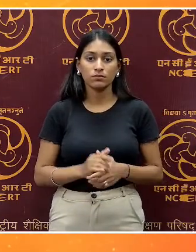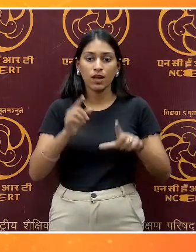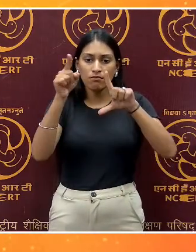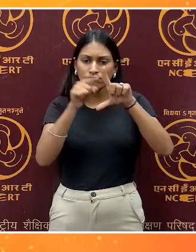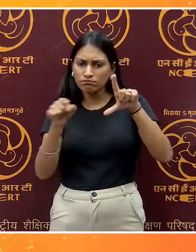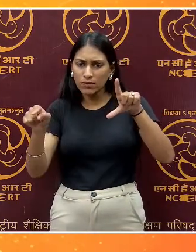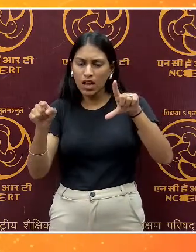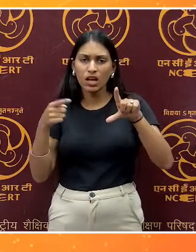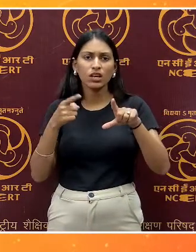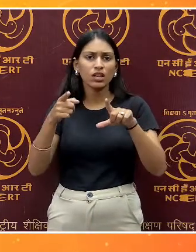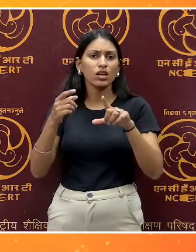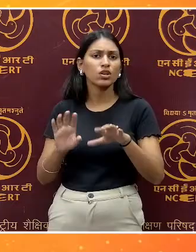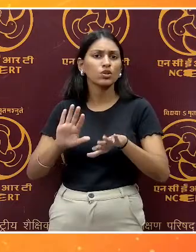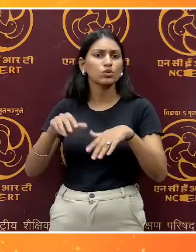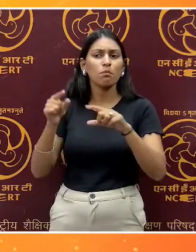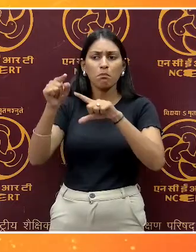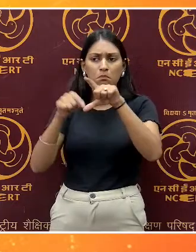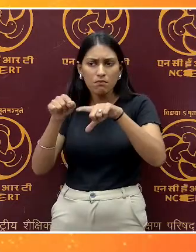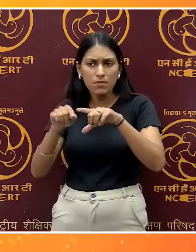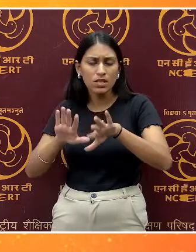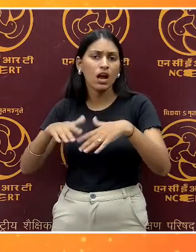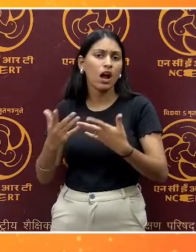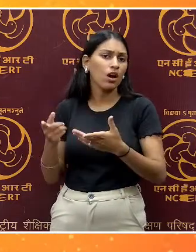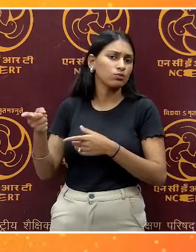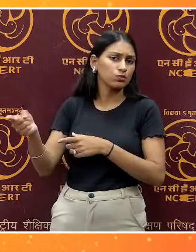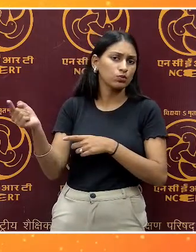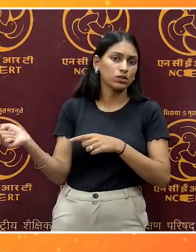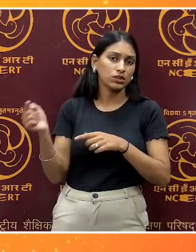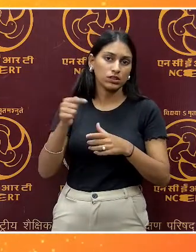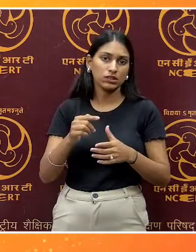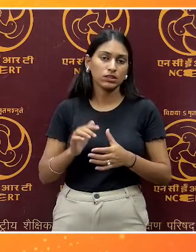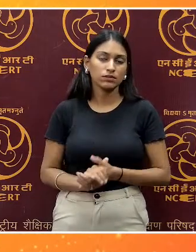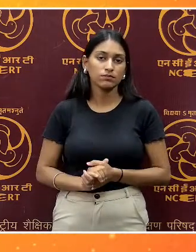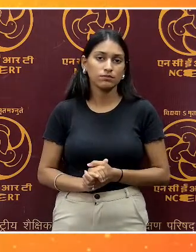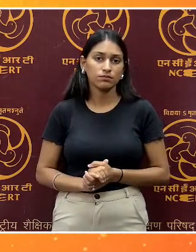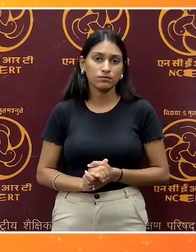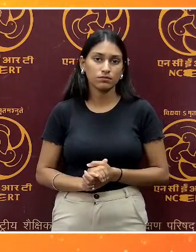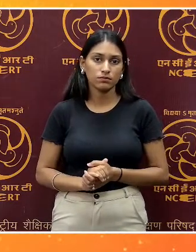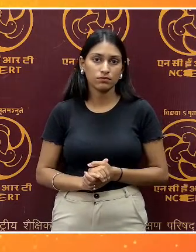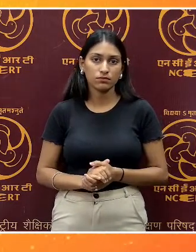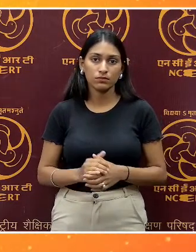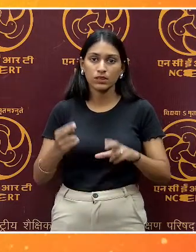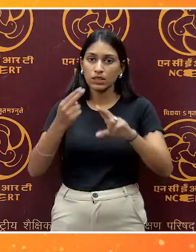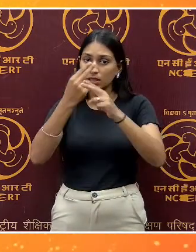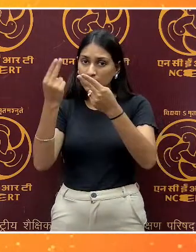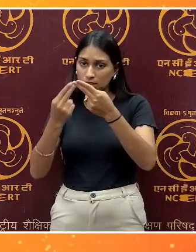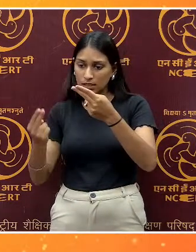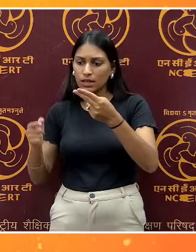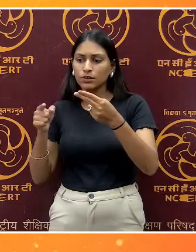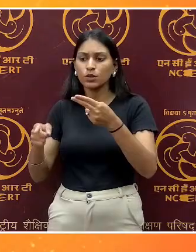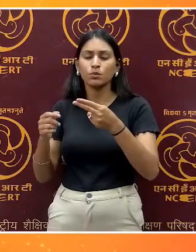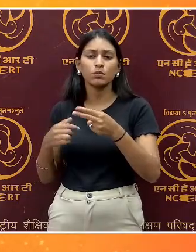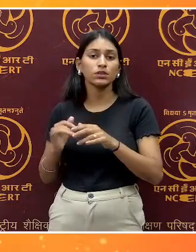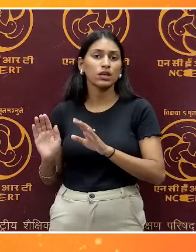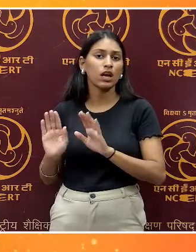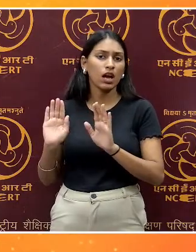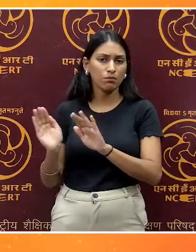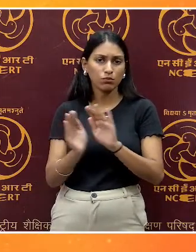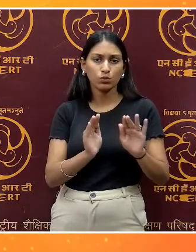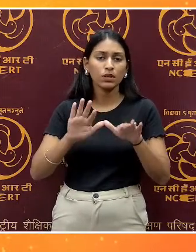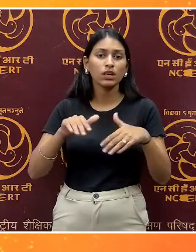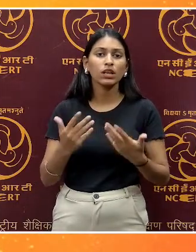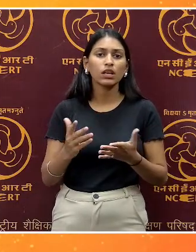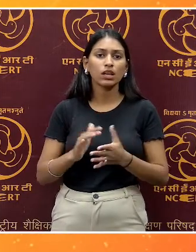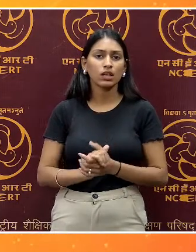with the help of a protractor. As I said earlier, if the diagram is appropriate, the direction will also be